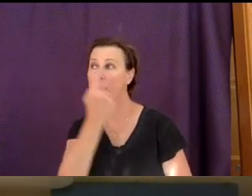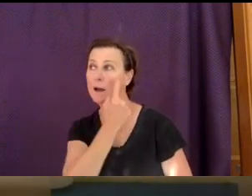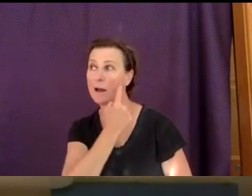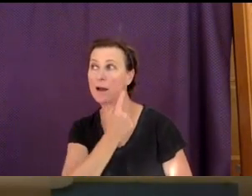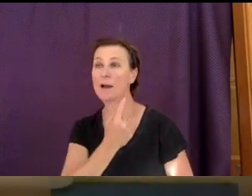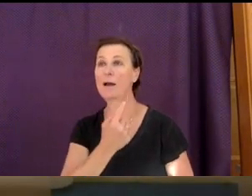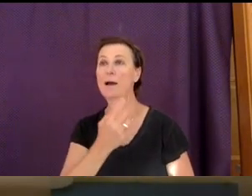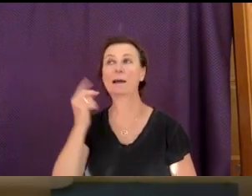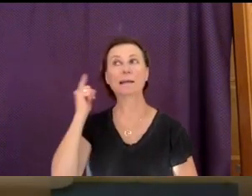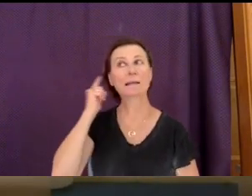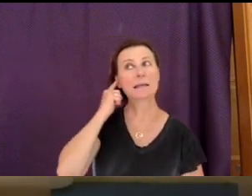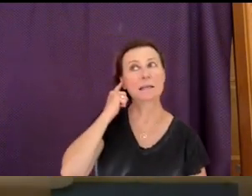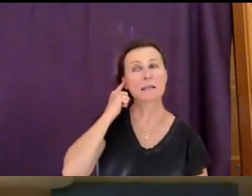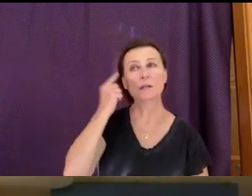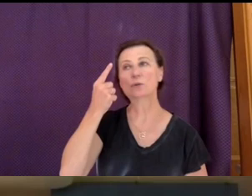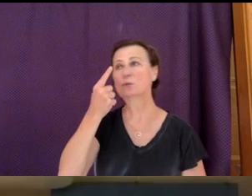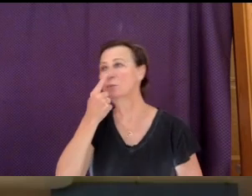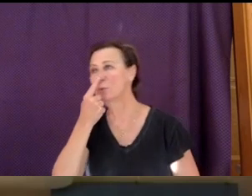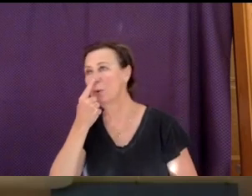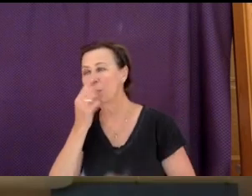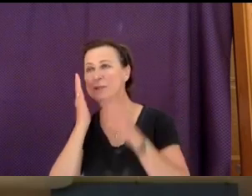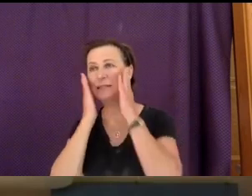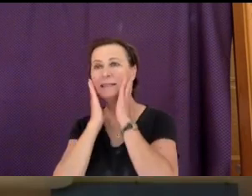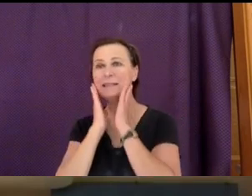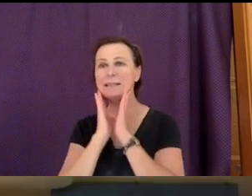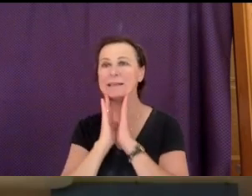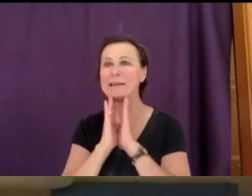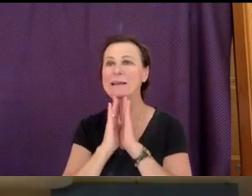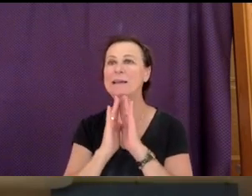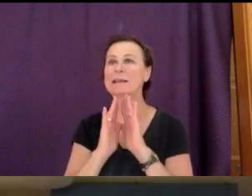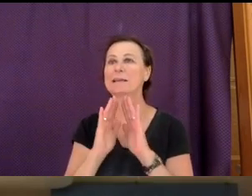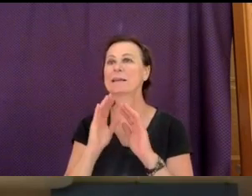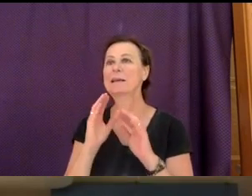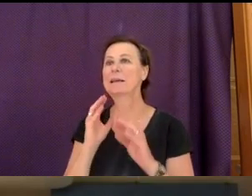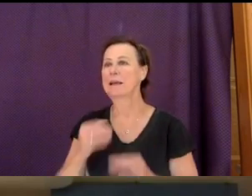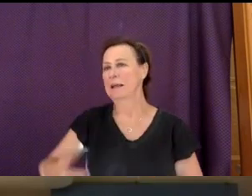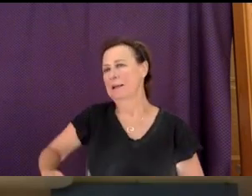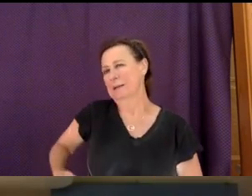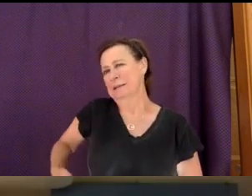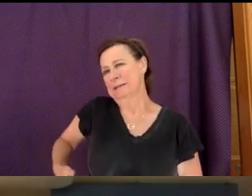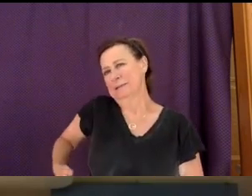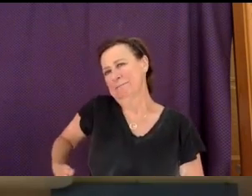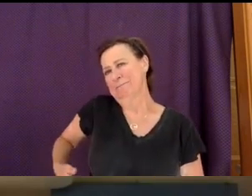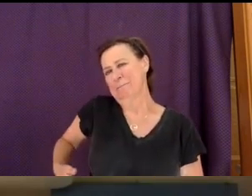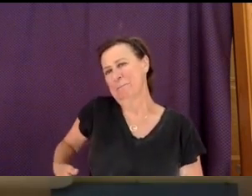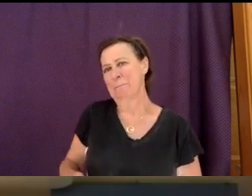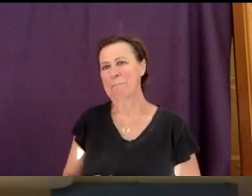and ears, and noses, and skins, and intuitive senses,